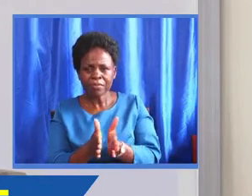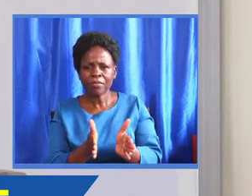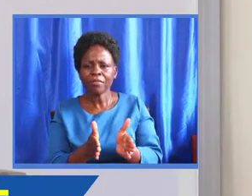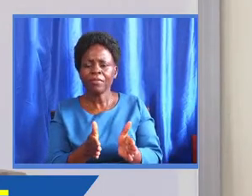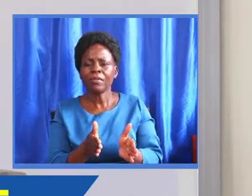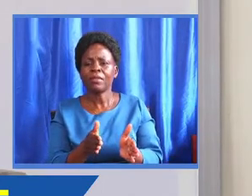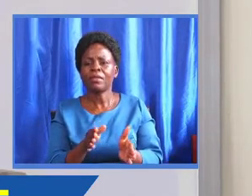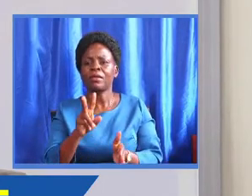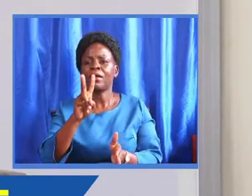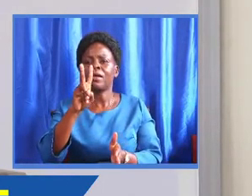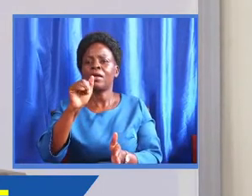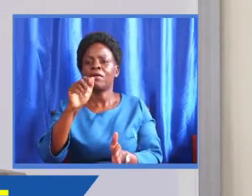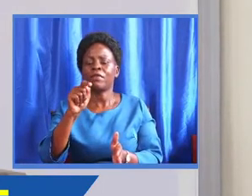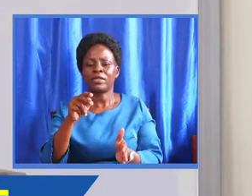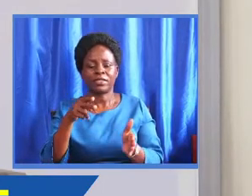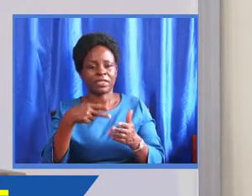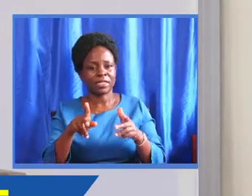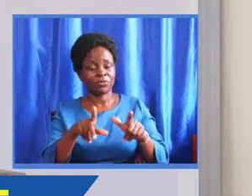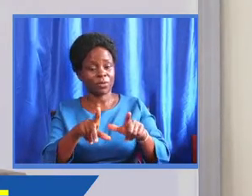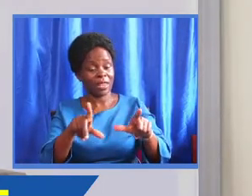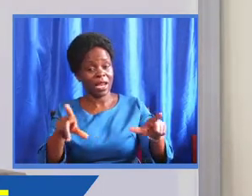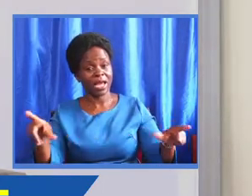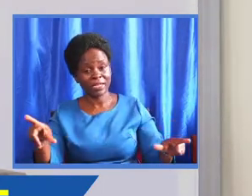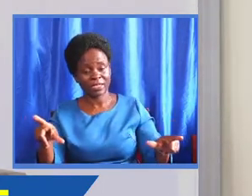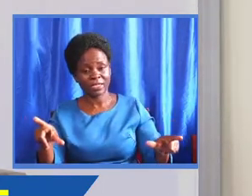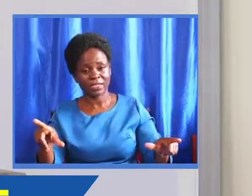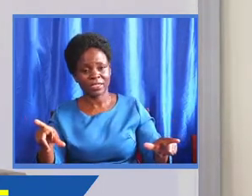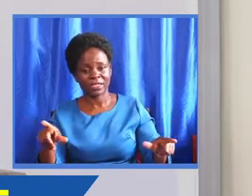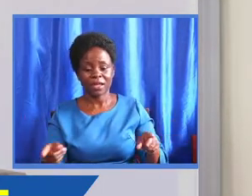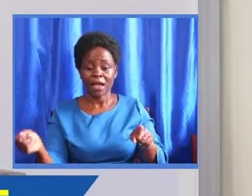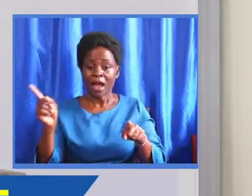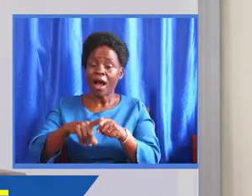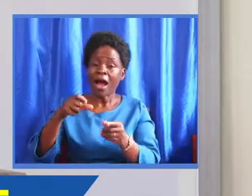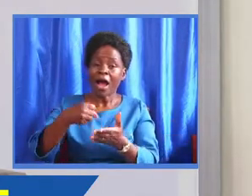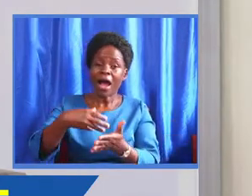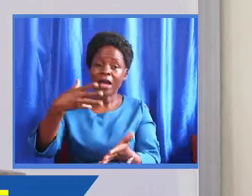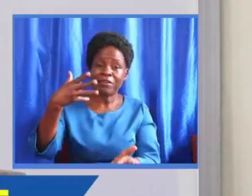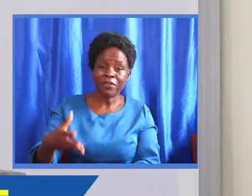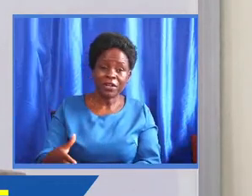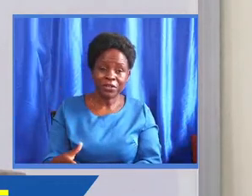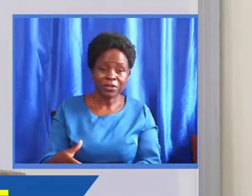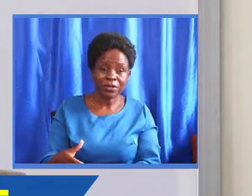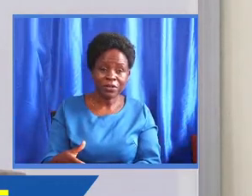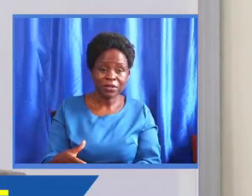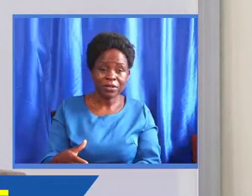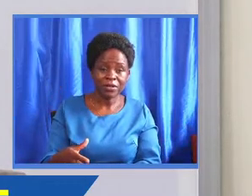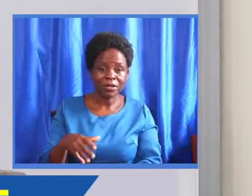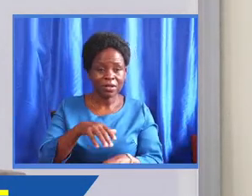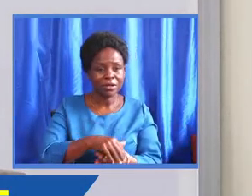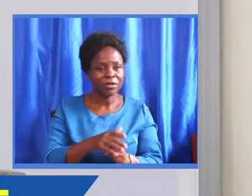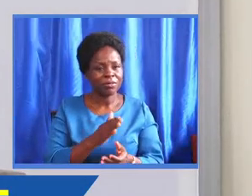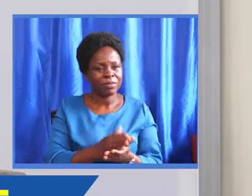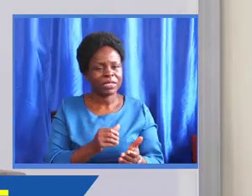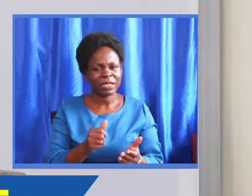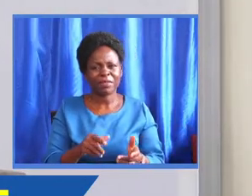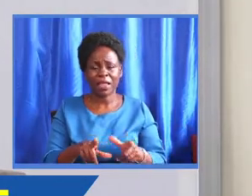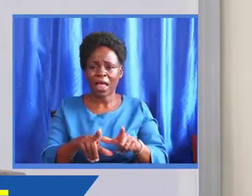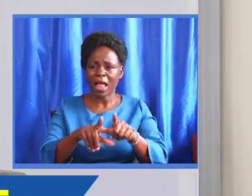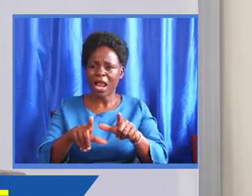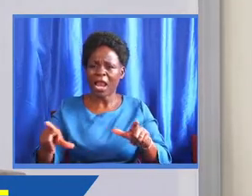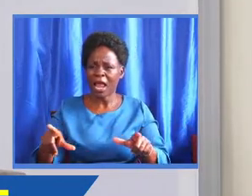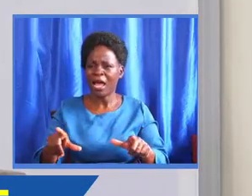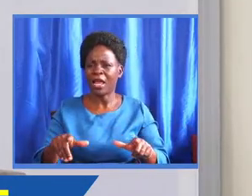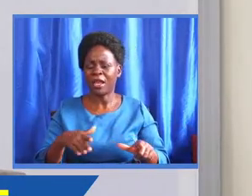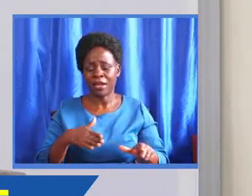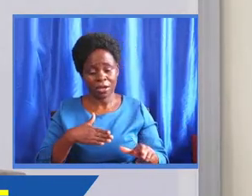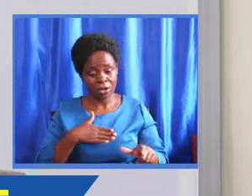through, you start with the land, you add value, you make it something else. Land in its own way